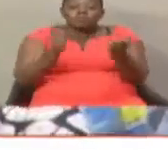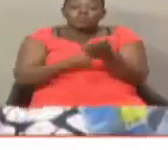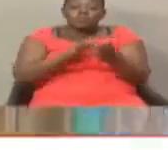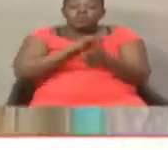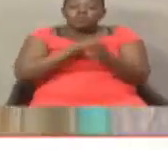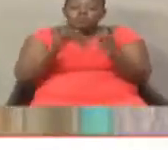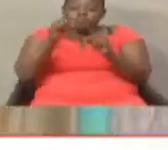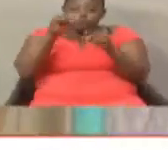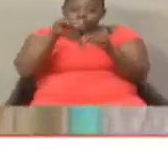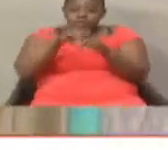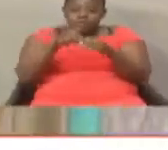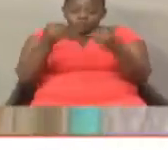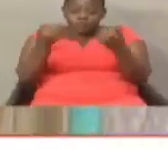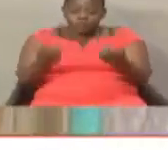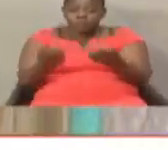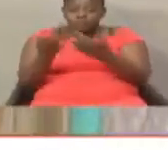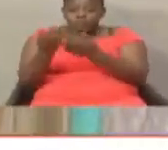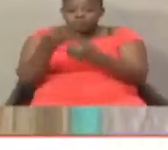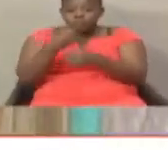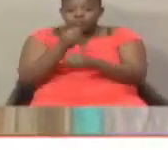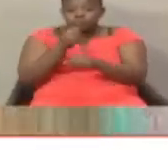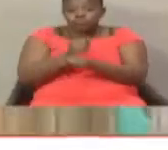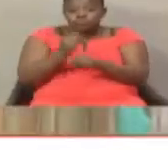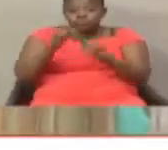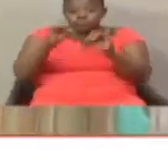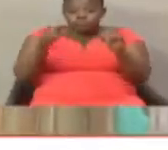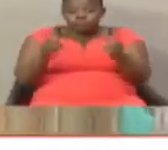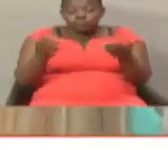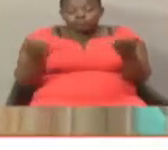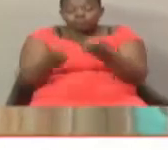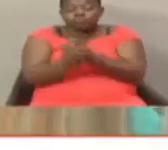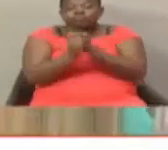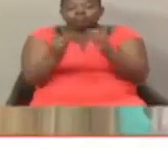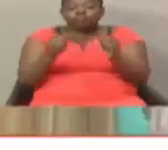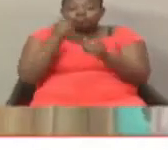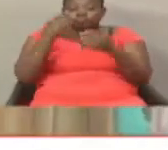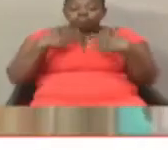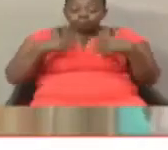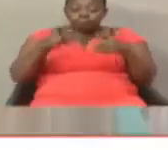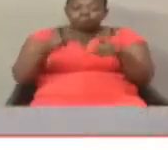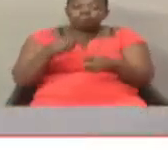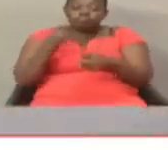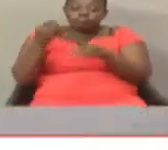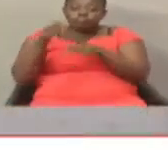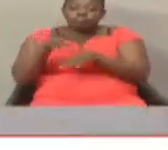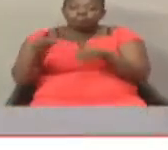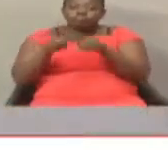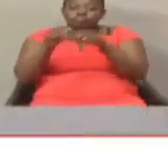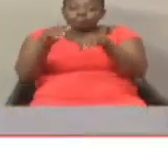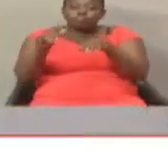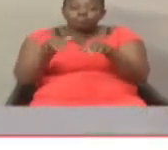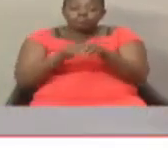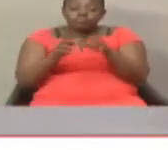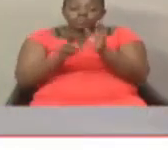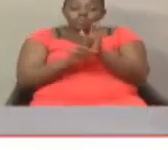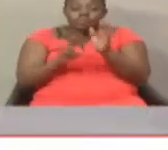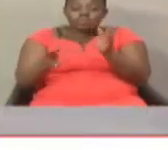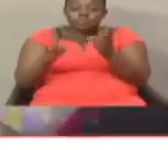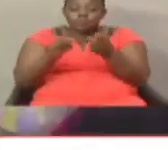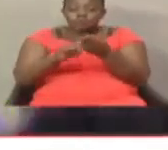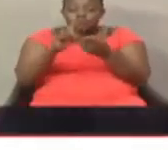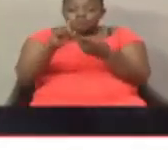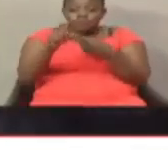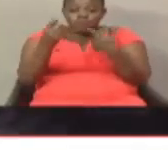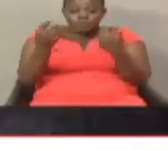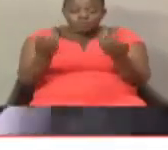budde buno. Nga balinda ebitongole bikola obutaweera okunyula emirambo gy'abo abafudde ababaka ba paalamenti abakiikirira ntebe okuli Charles